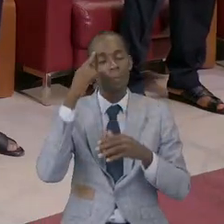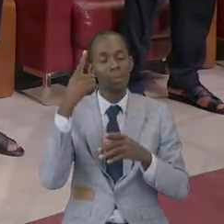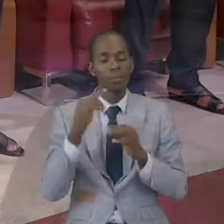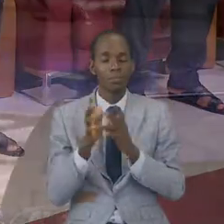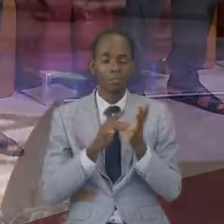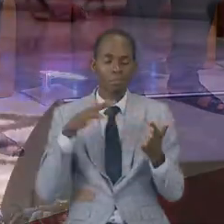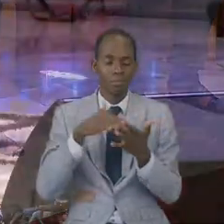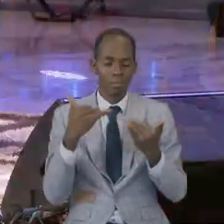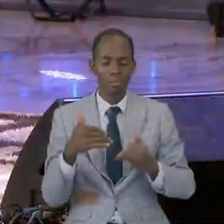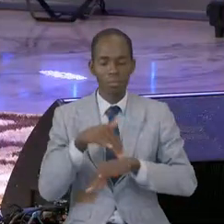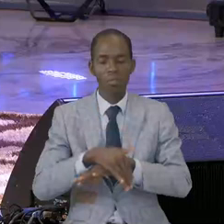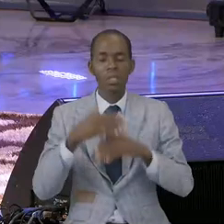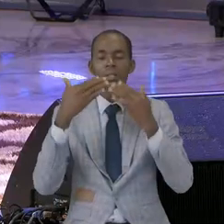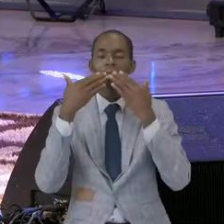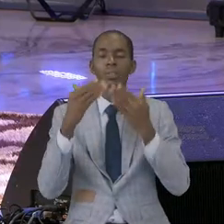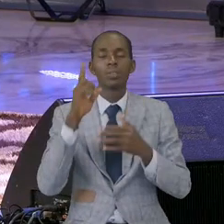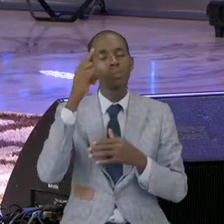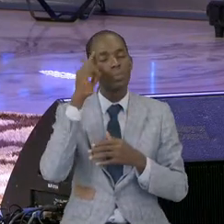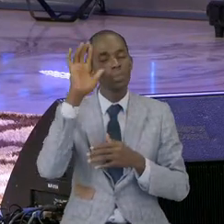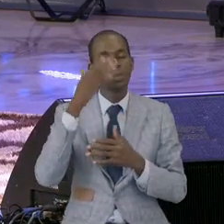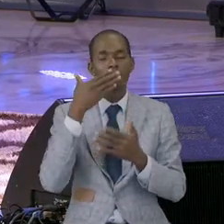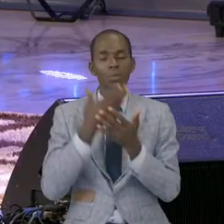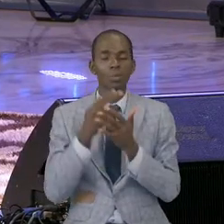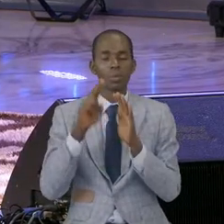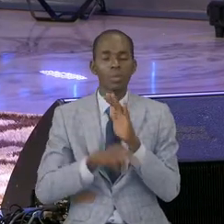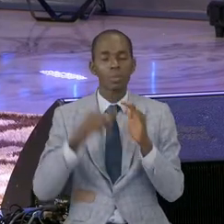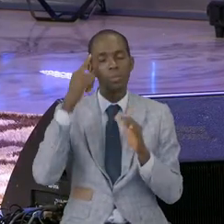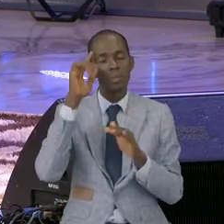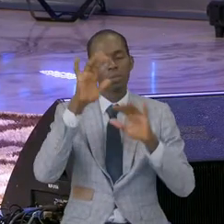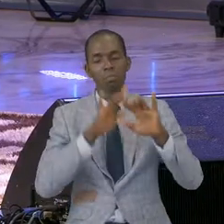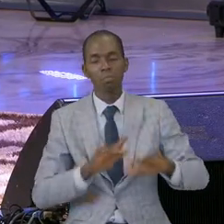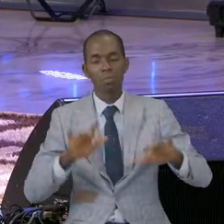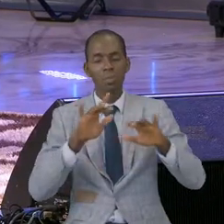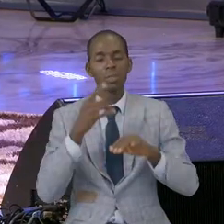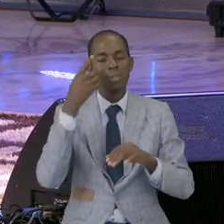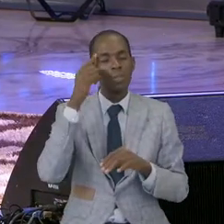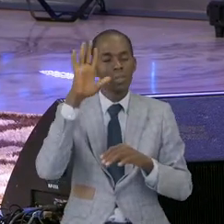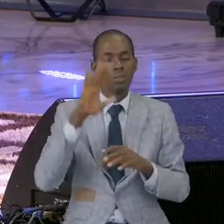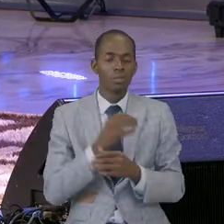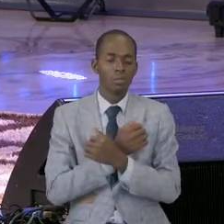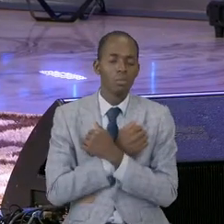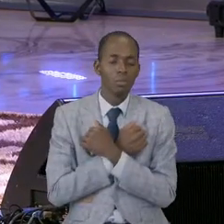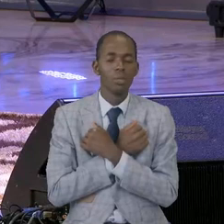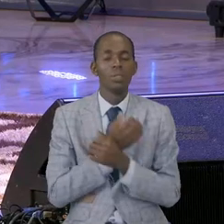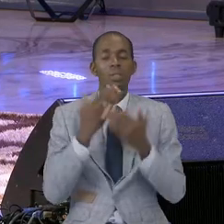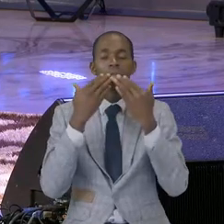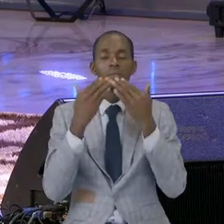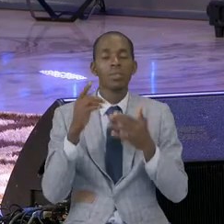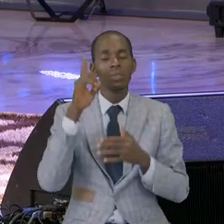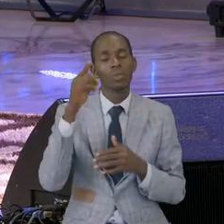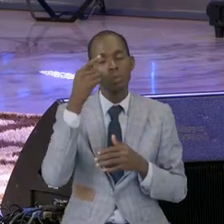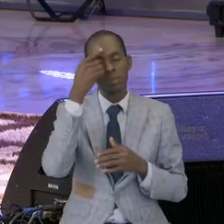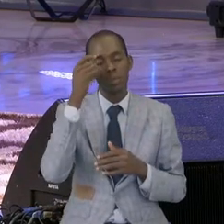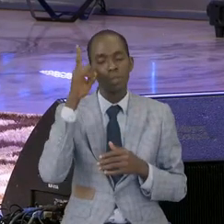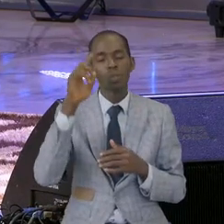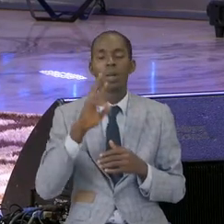tonight. Thank you for your goodness, for your mercy, for your compassion. And thank you, Lord, because you